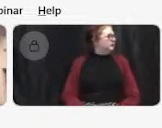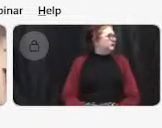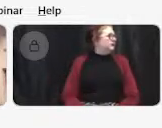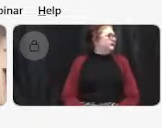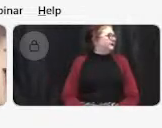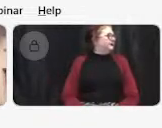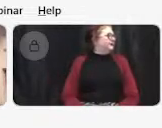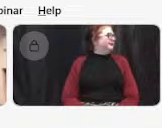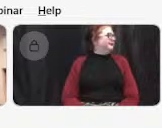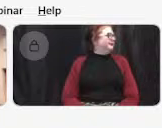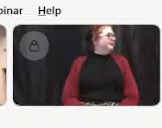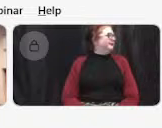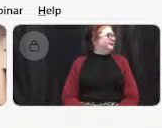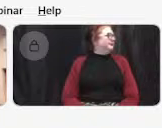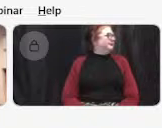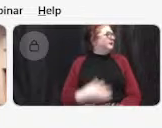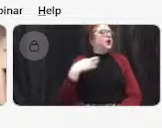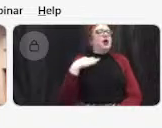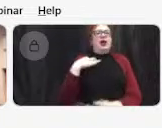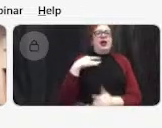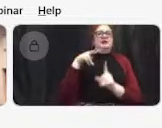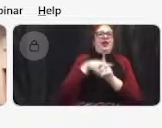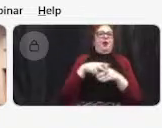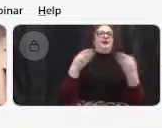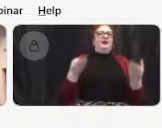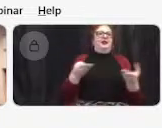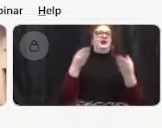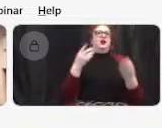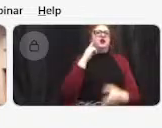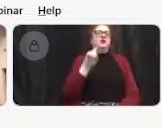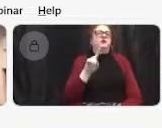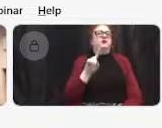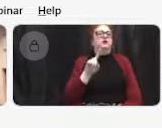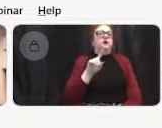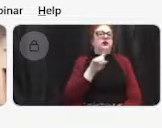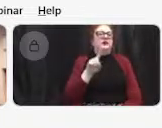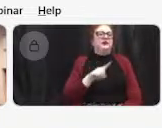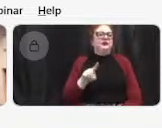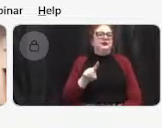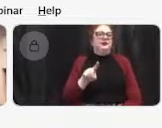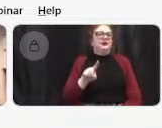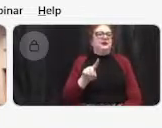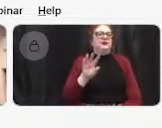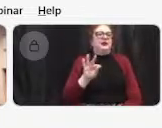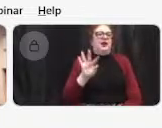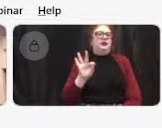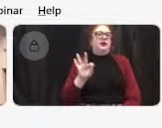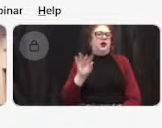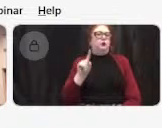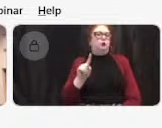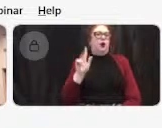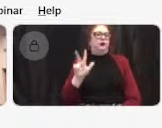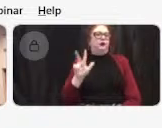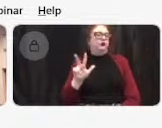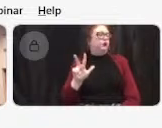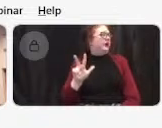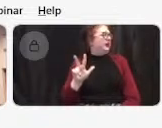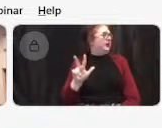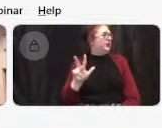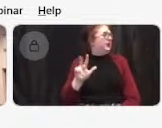Is the applicant present for item number 3, Z-9913? If so, please